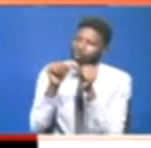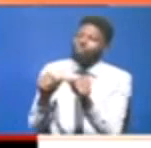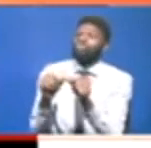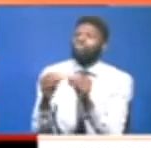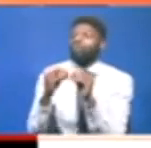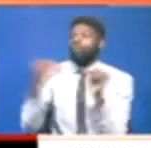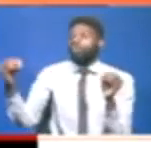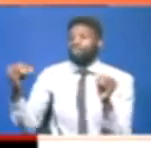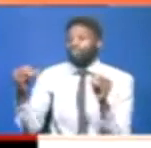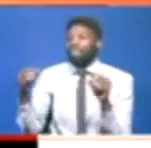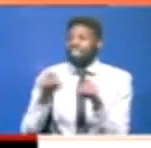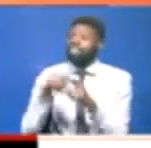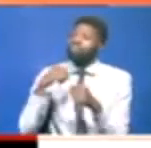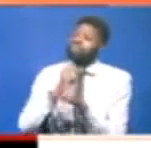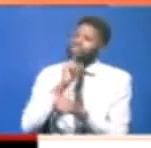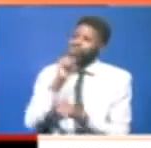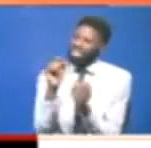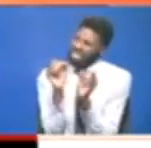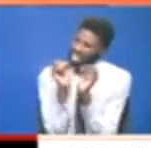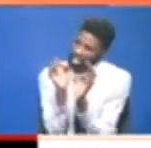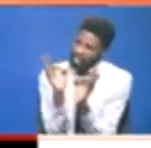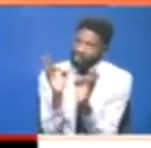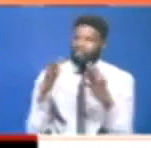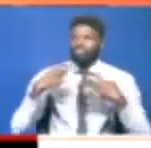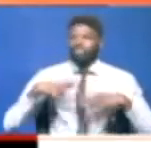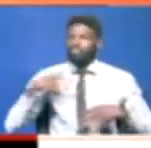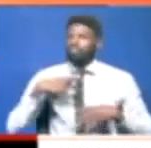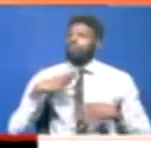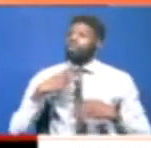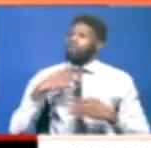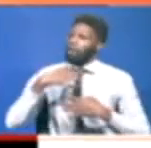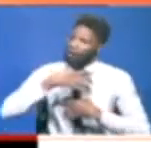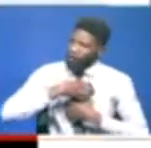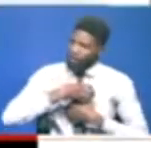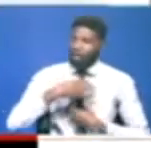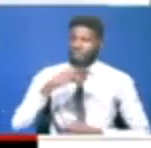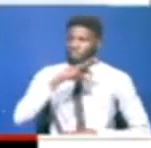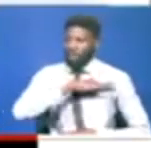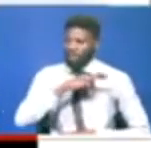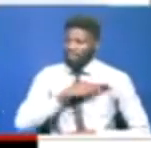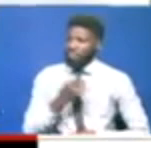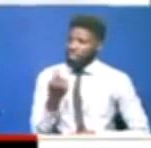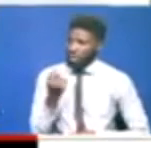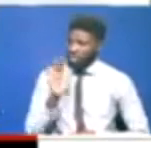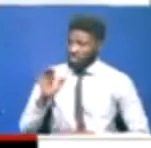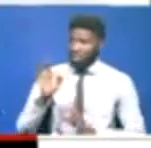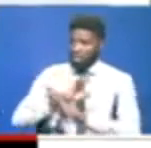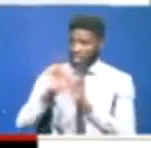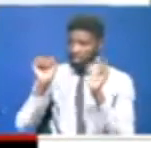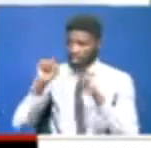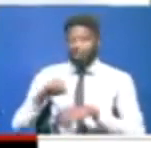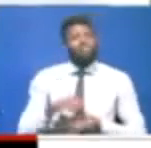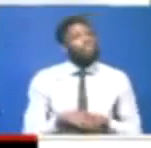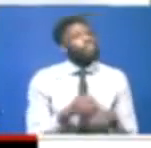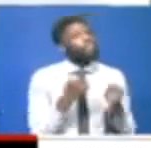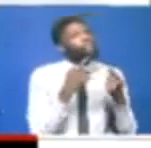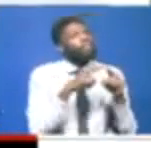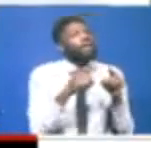people retire, are they able now to have their benefits ready? Mm-hmm. Yeah. And so how do you deal with this conundrum in a situation